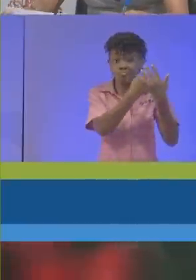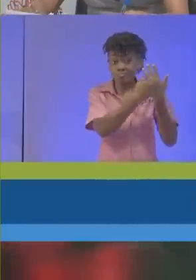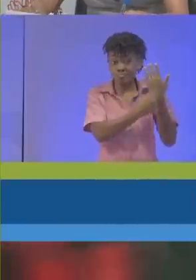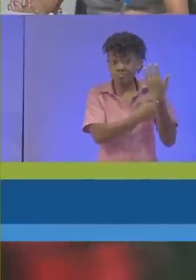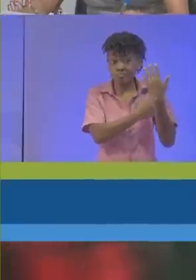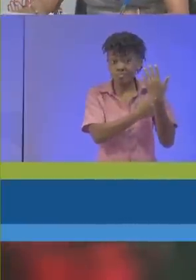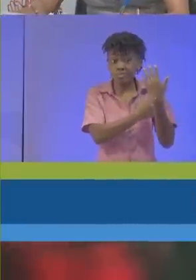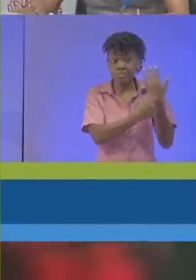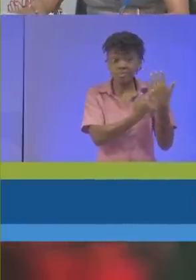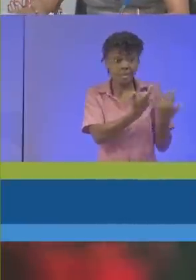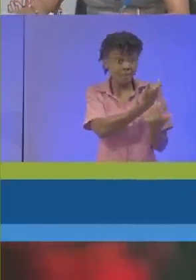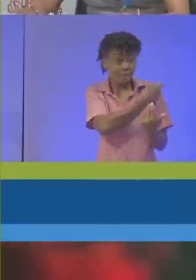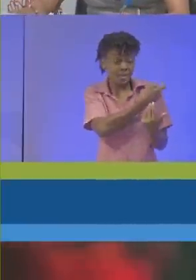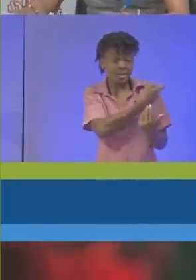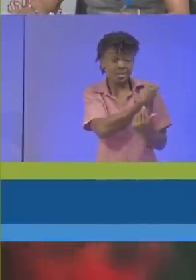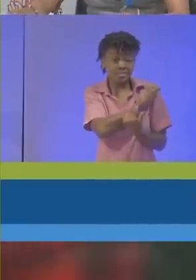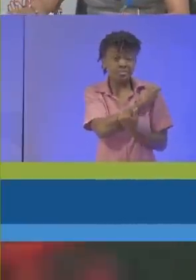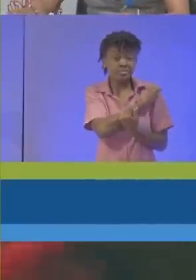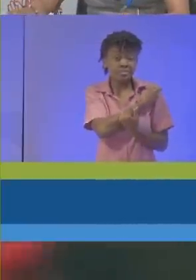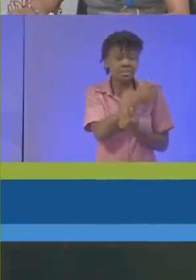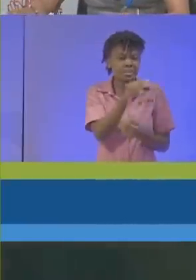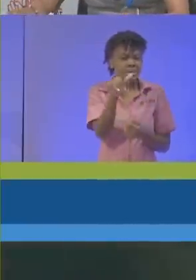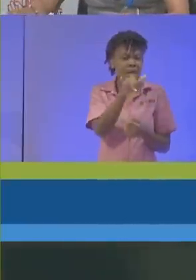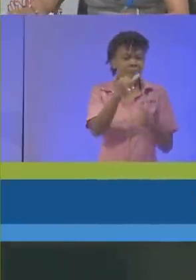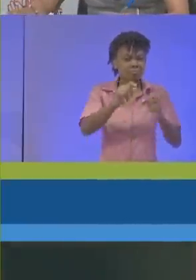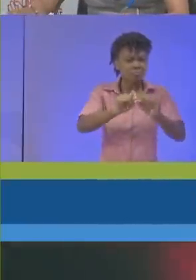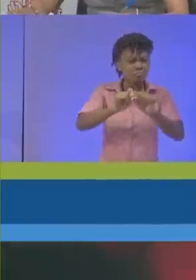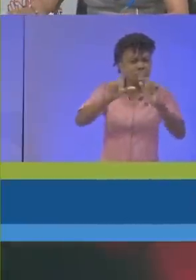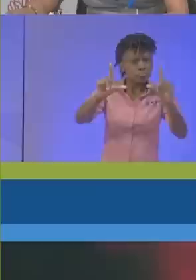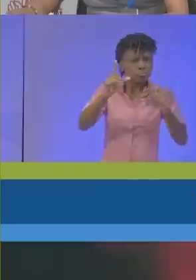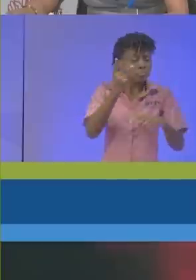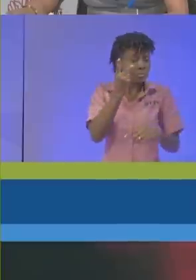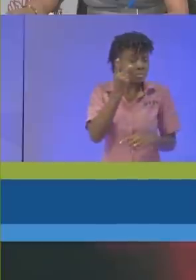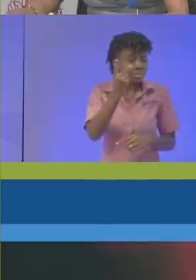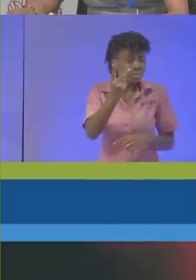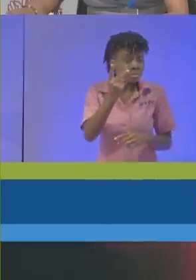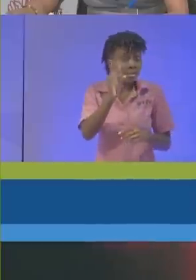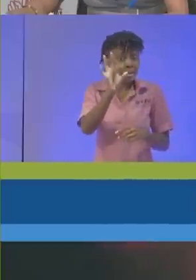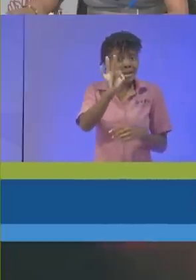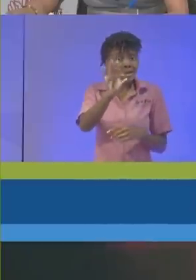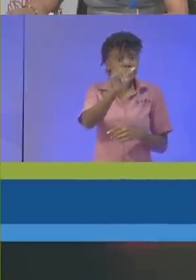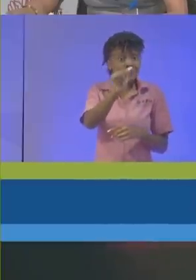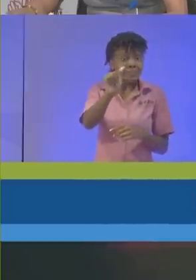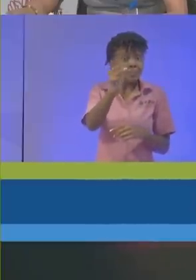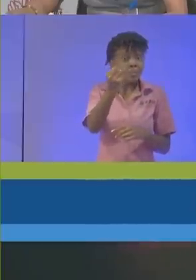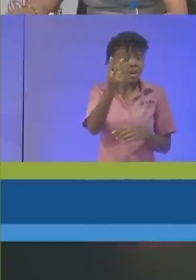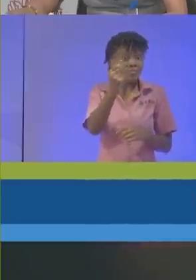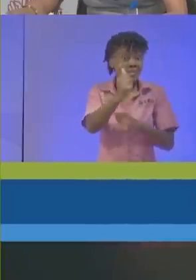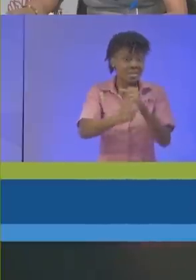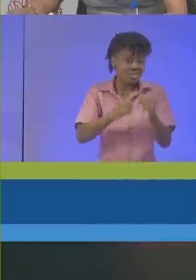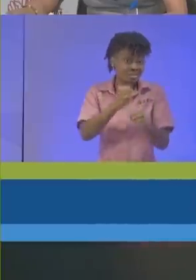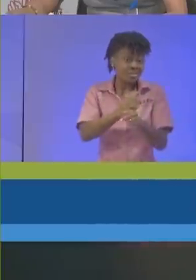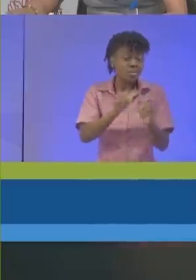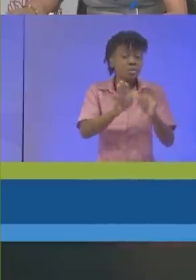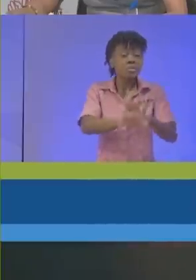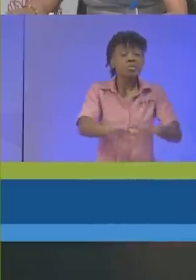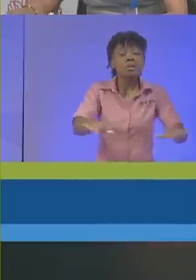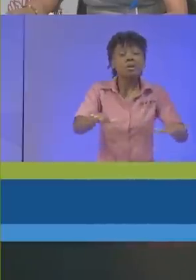on the screen, you will see that at 9 to 12 years, the child receives a booster of tetanus, or